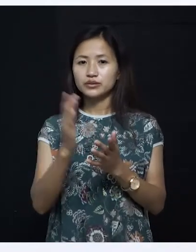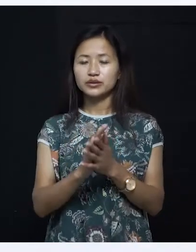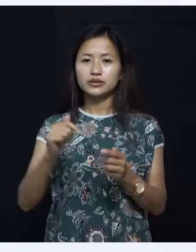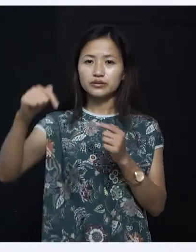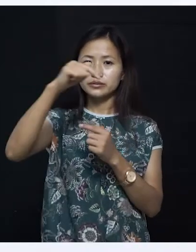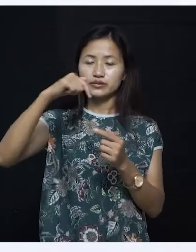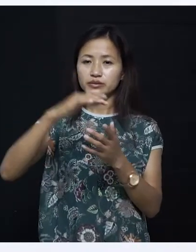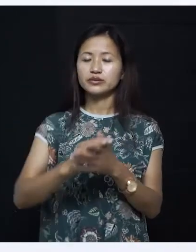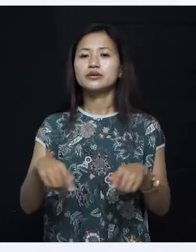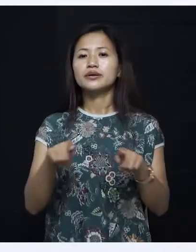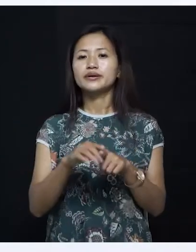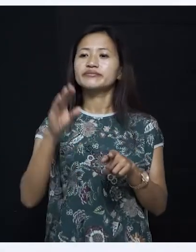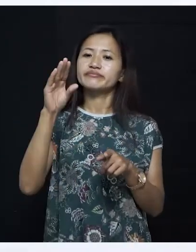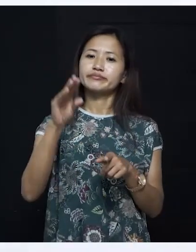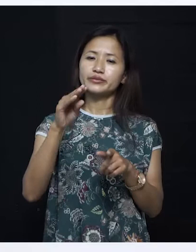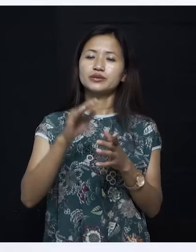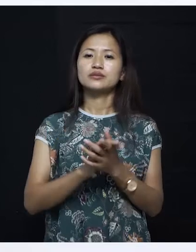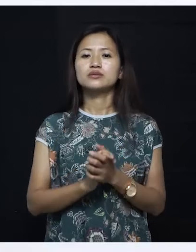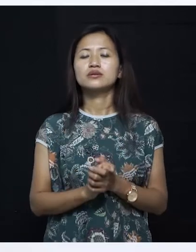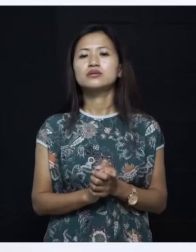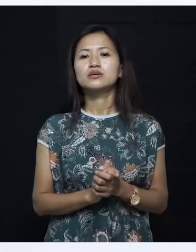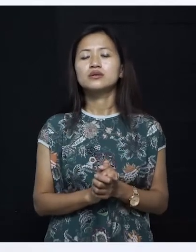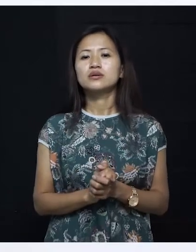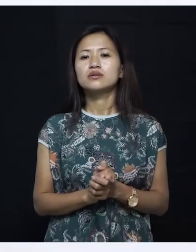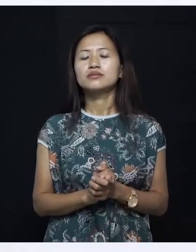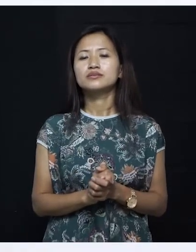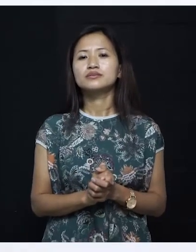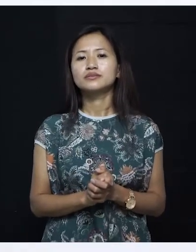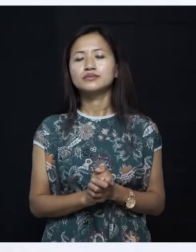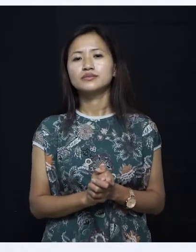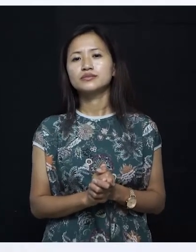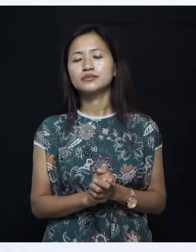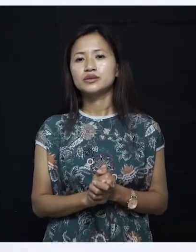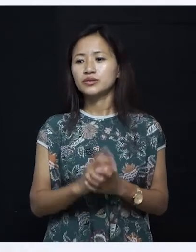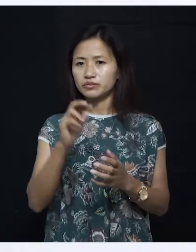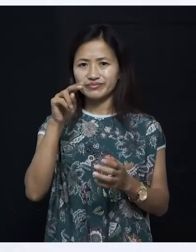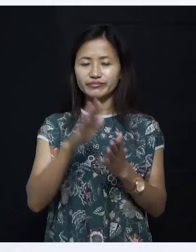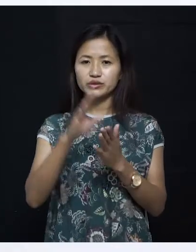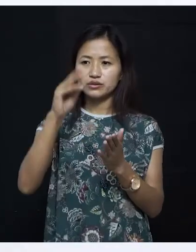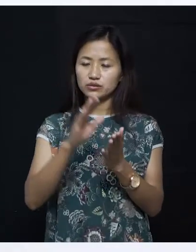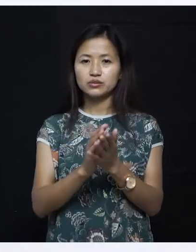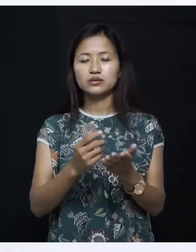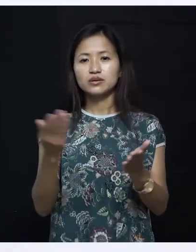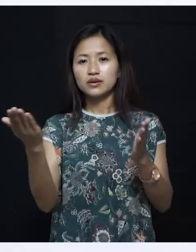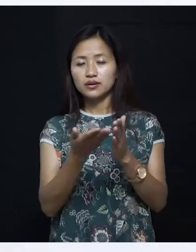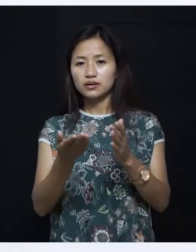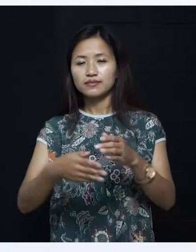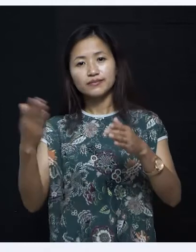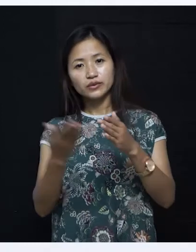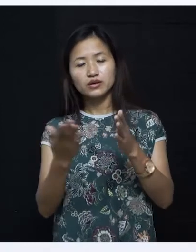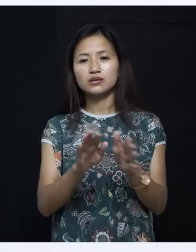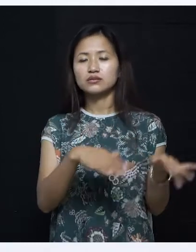and reduce. Reduce means cut down, okay, cut down using all those things that are harmful to